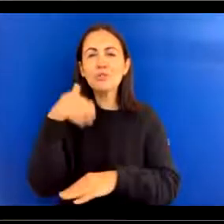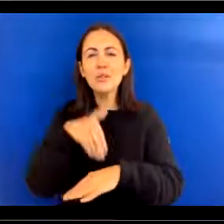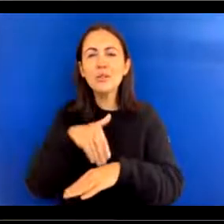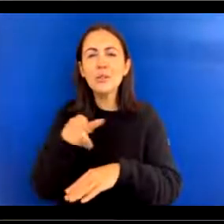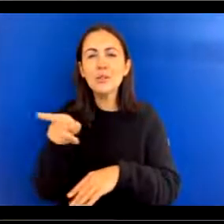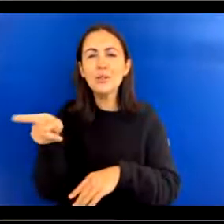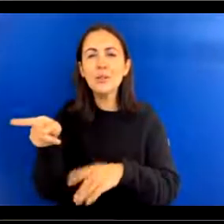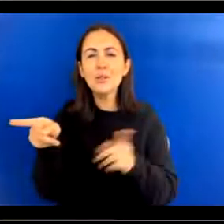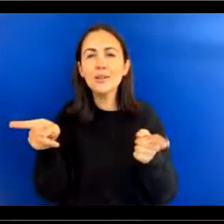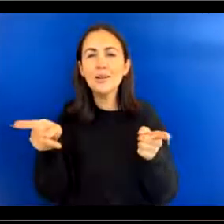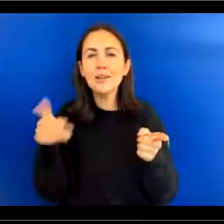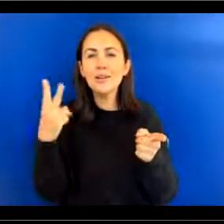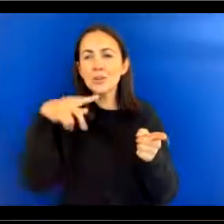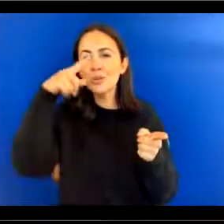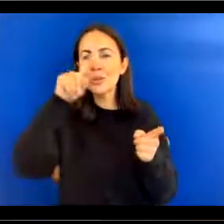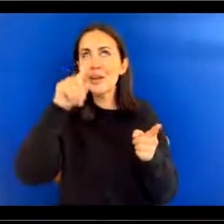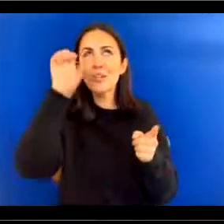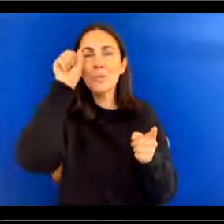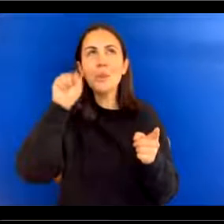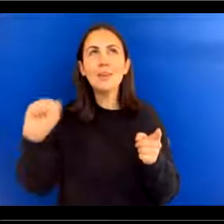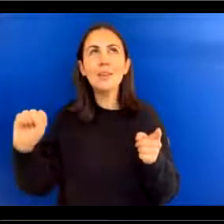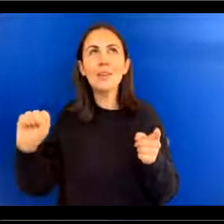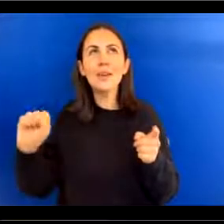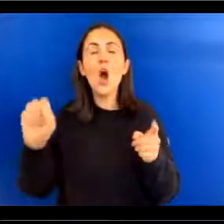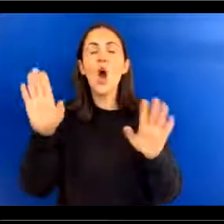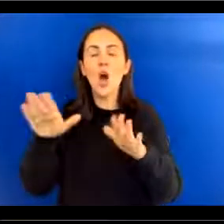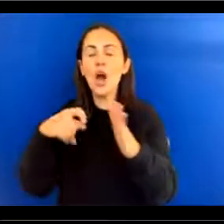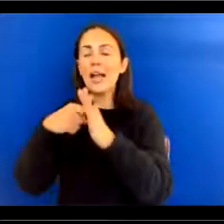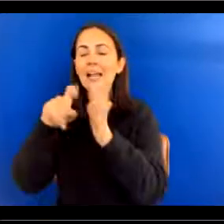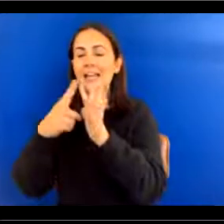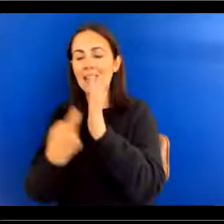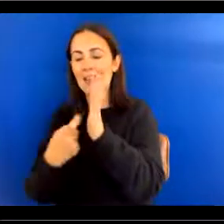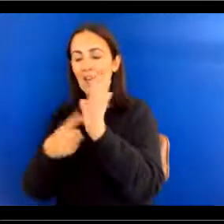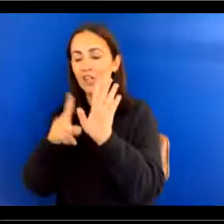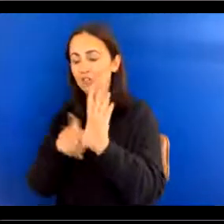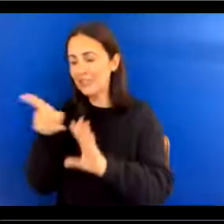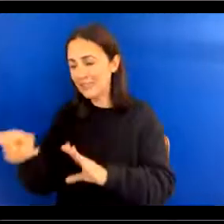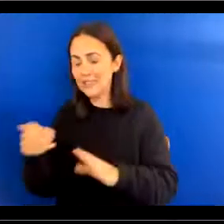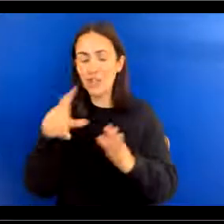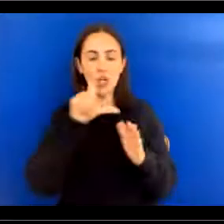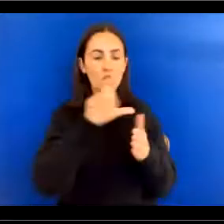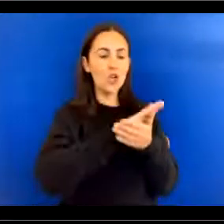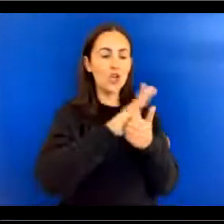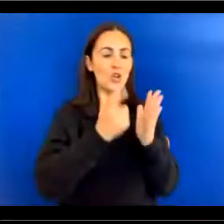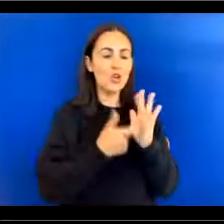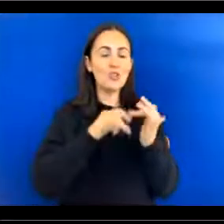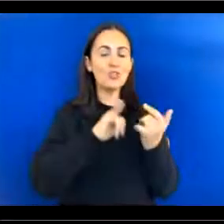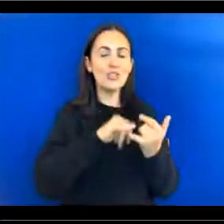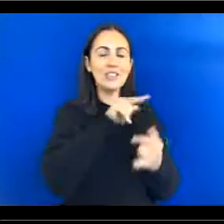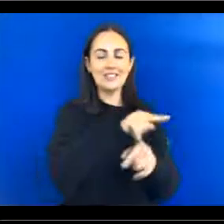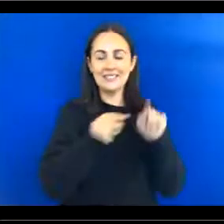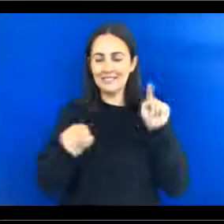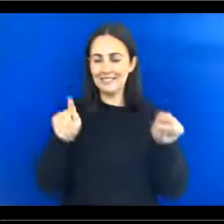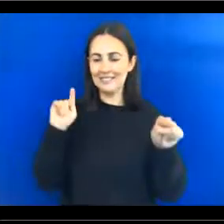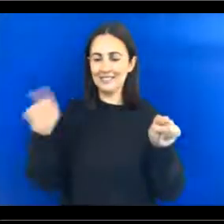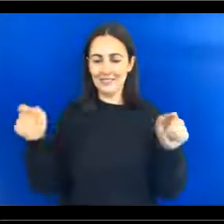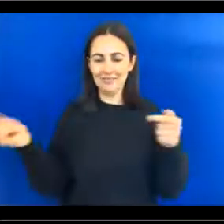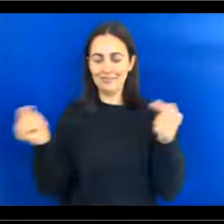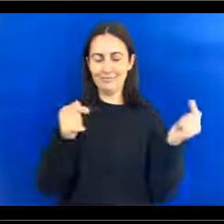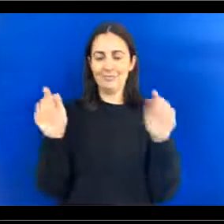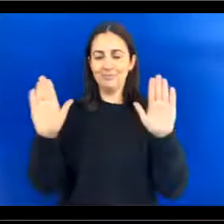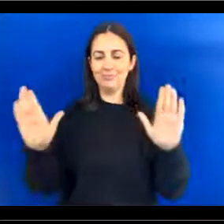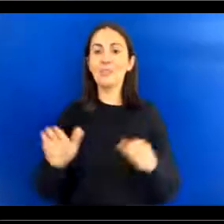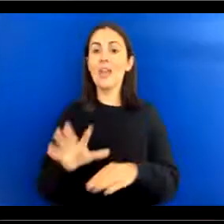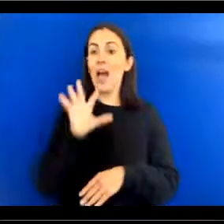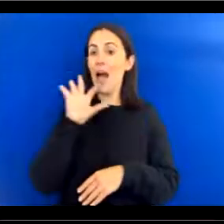their names were. Kerry and Chris. Thank you. So we ask them to give us a summary